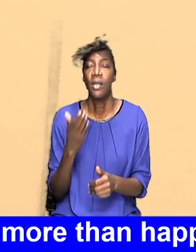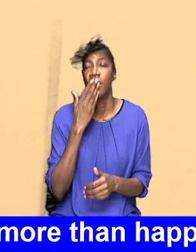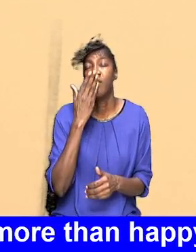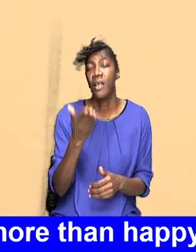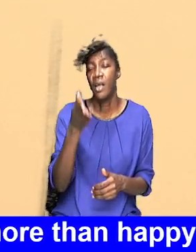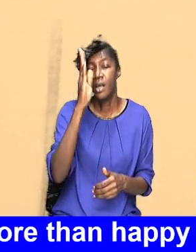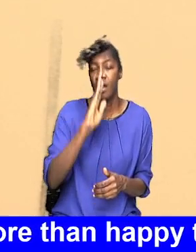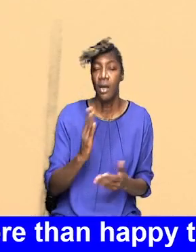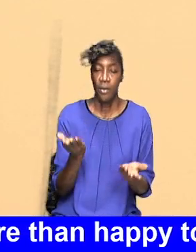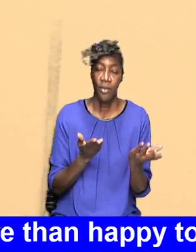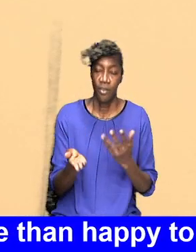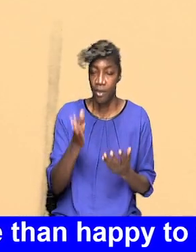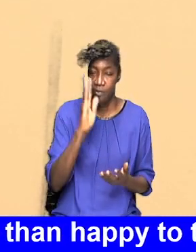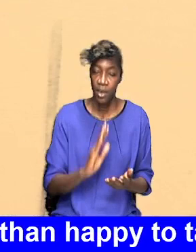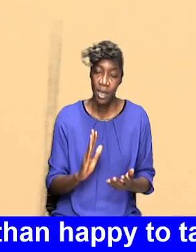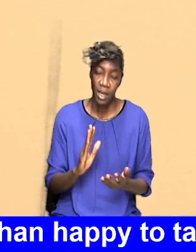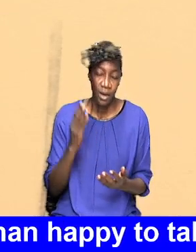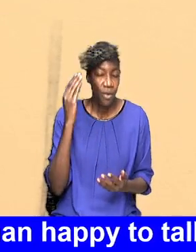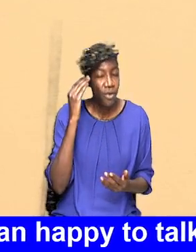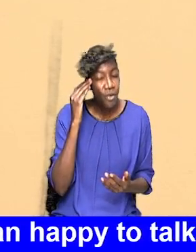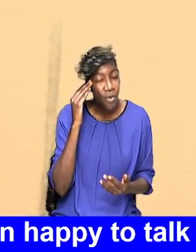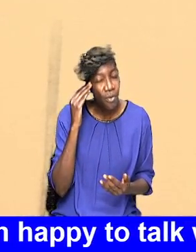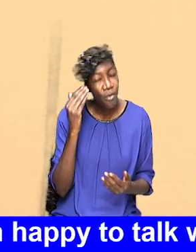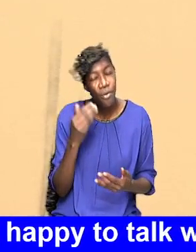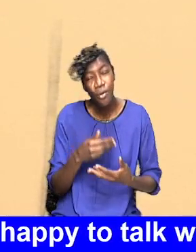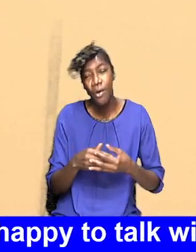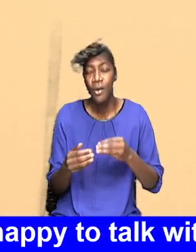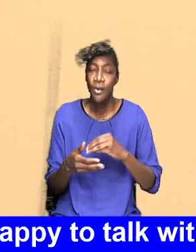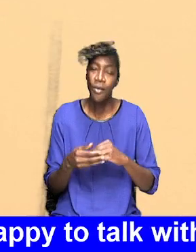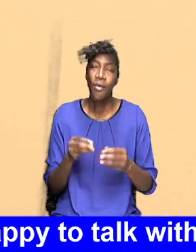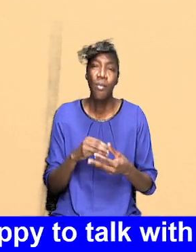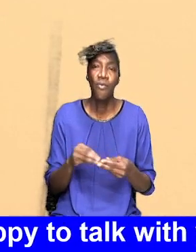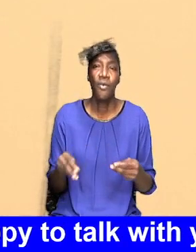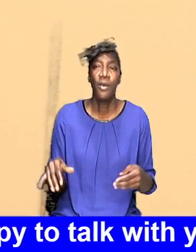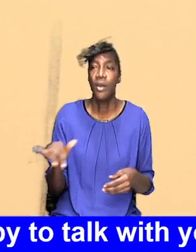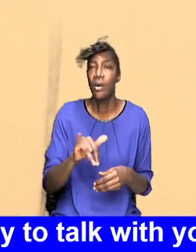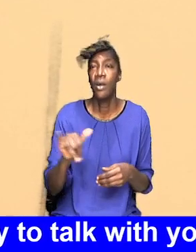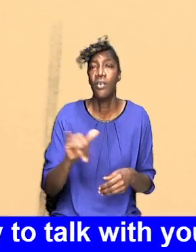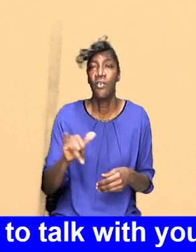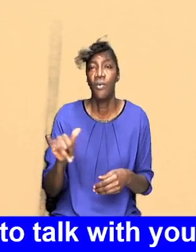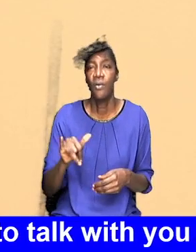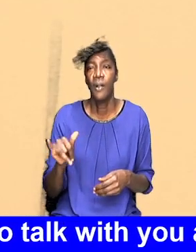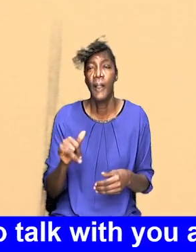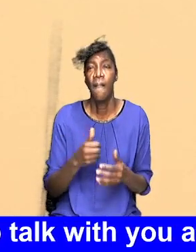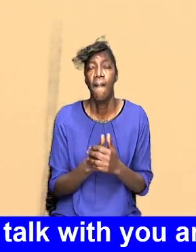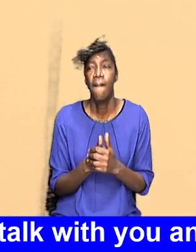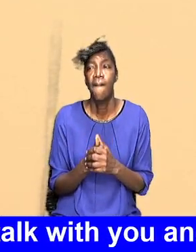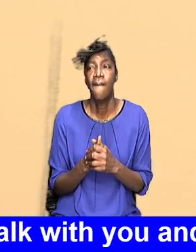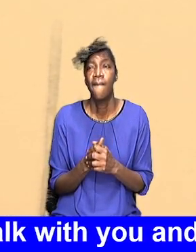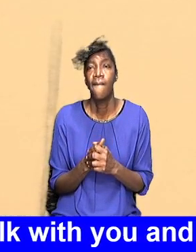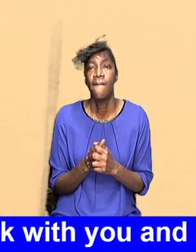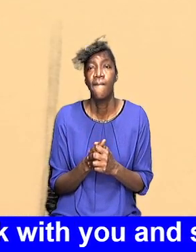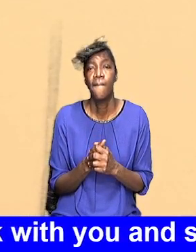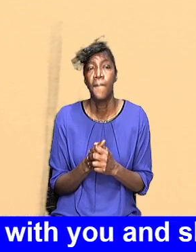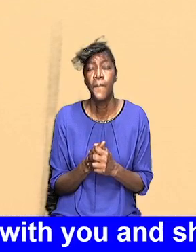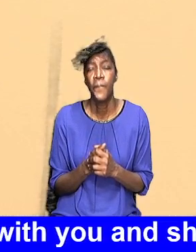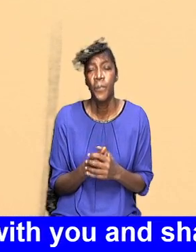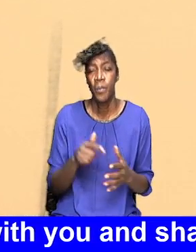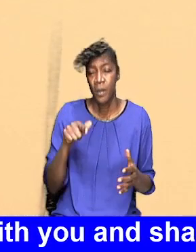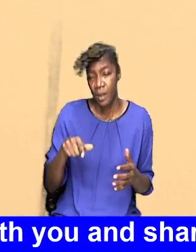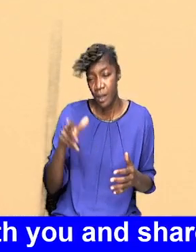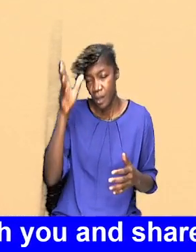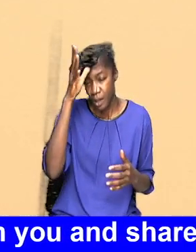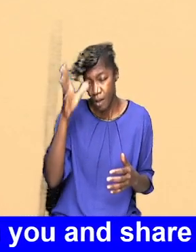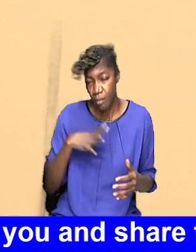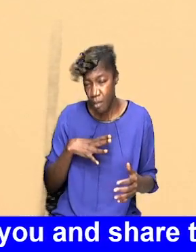serve a God who knows how to comfort us. Also, we remember this gentleman who got